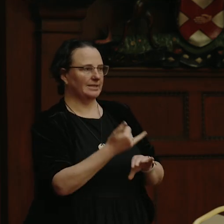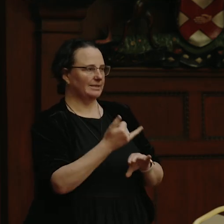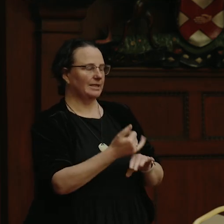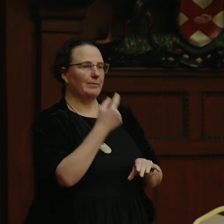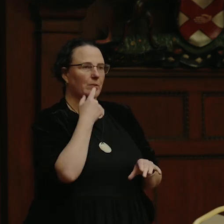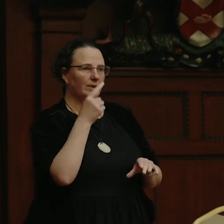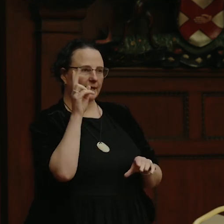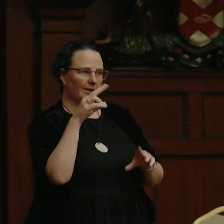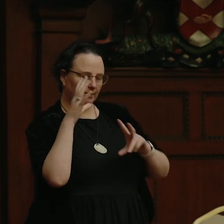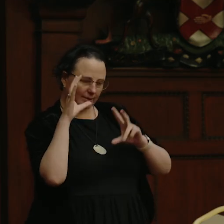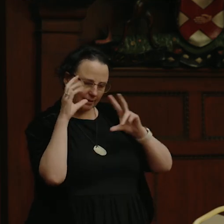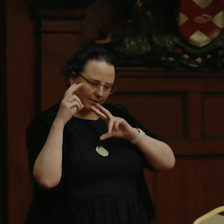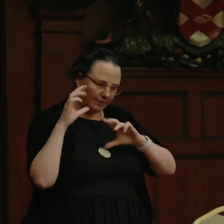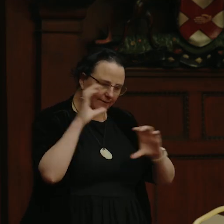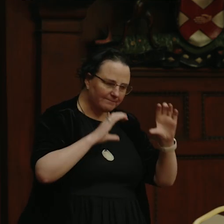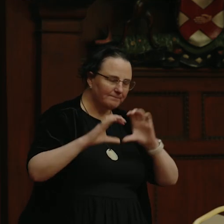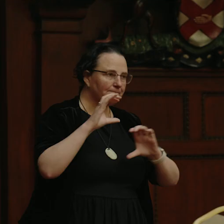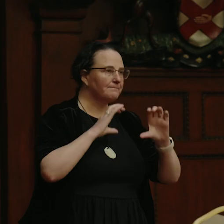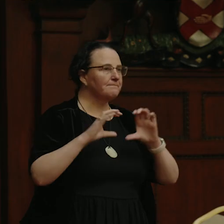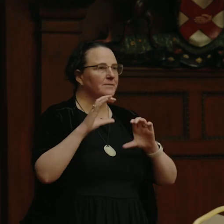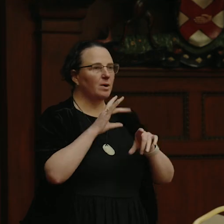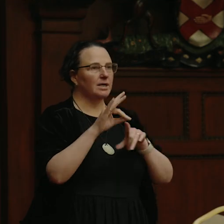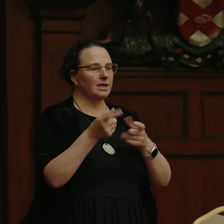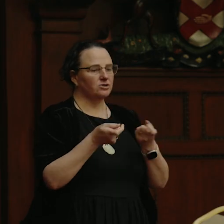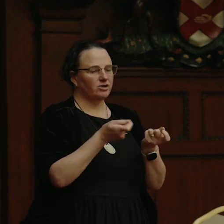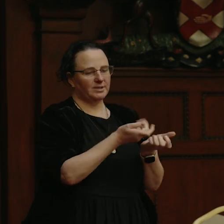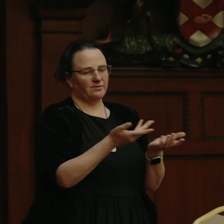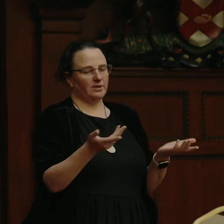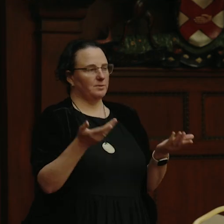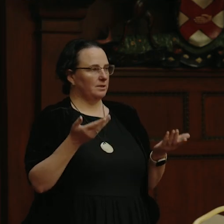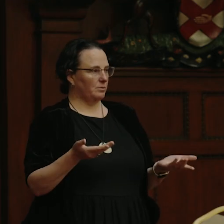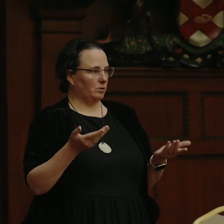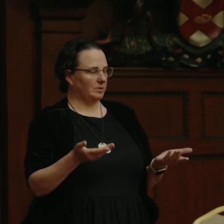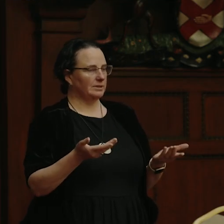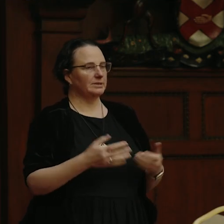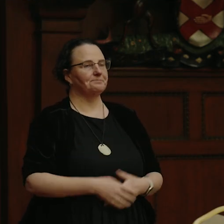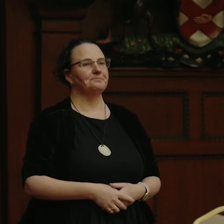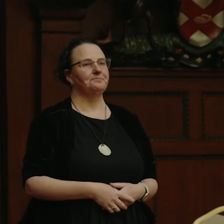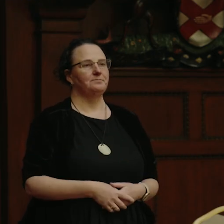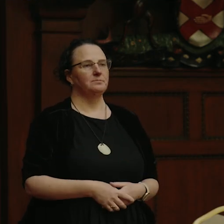for, and the treatment approaches that are there, and some takeaways.